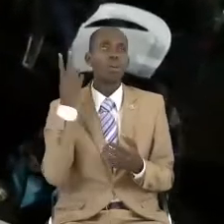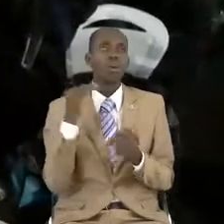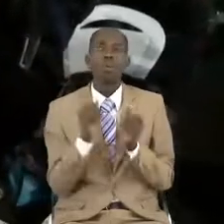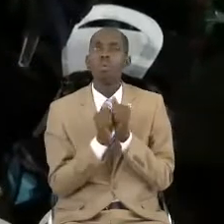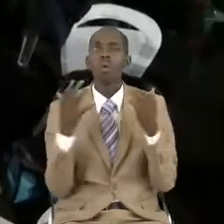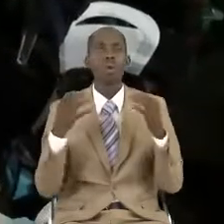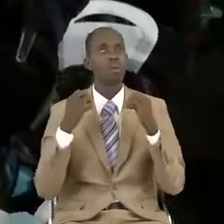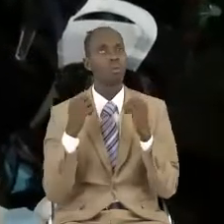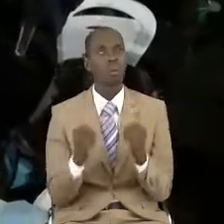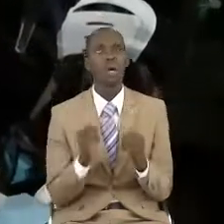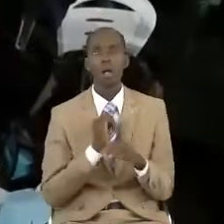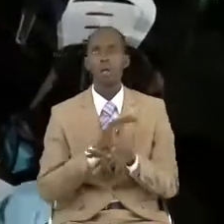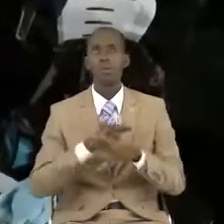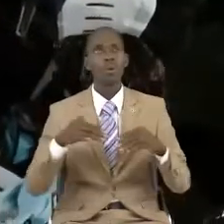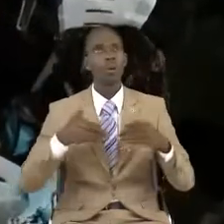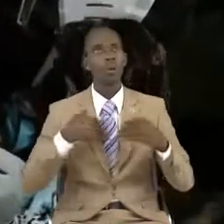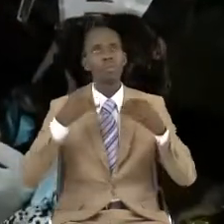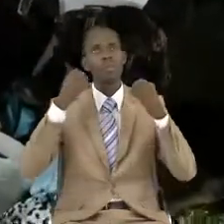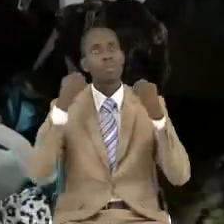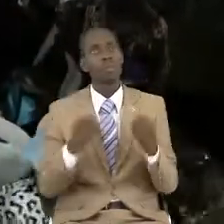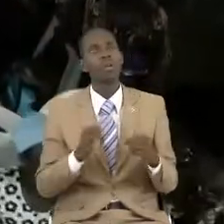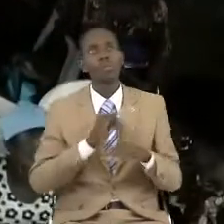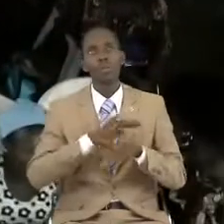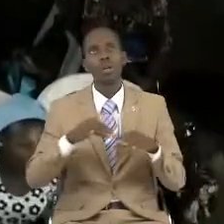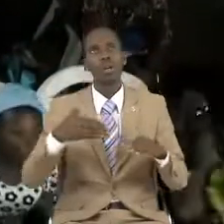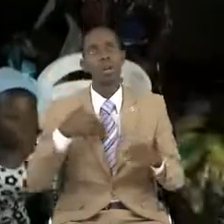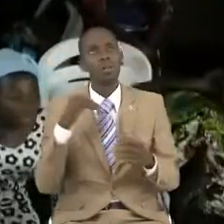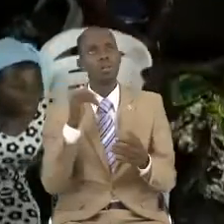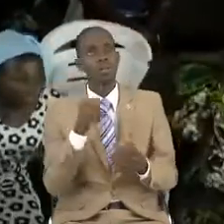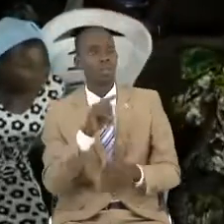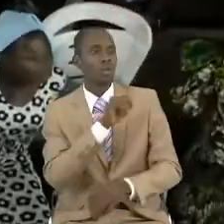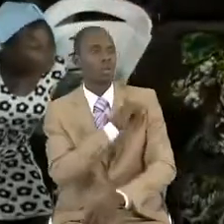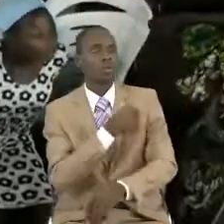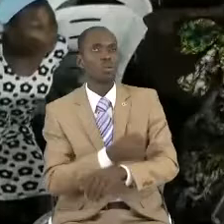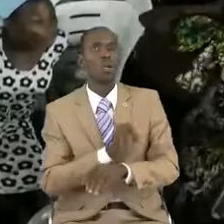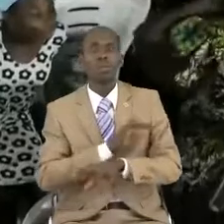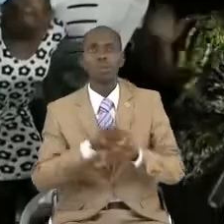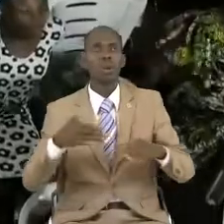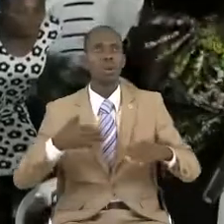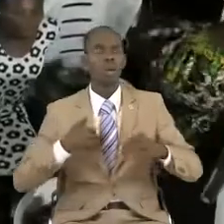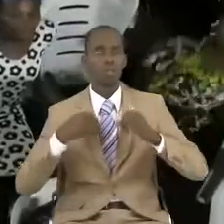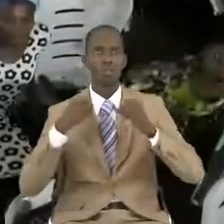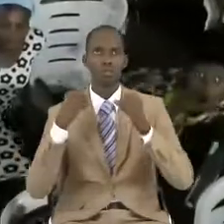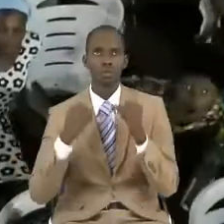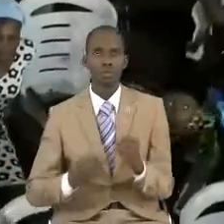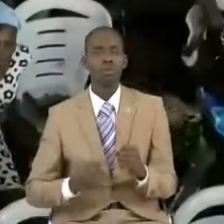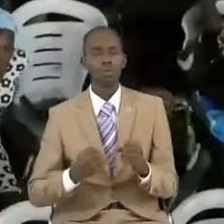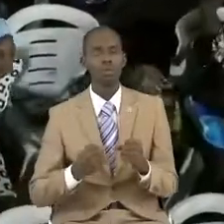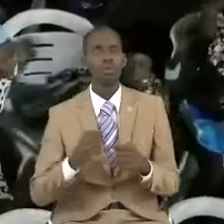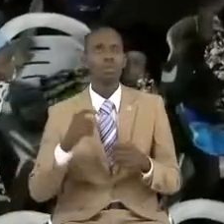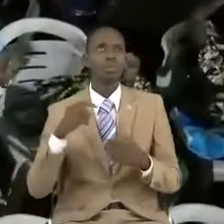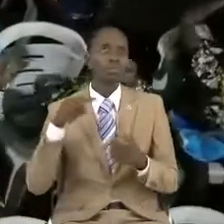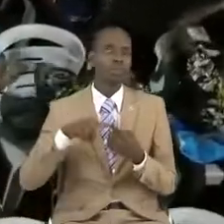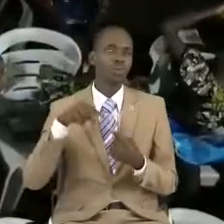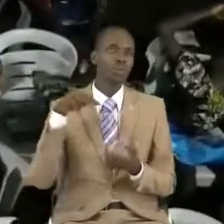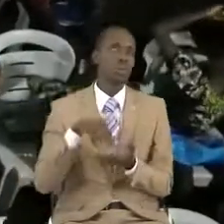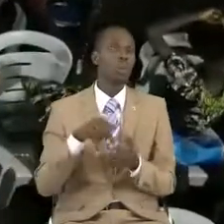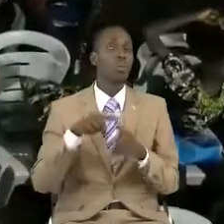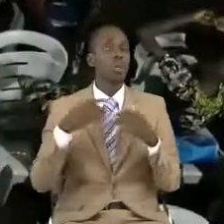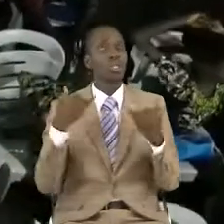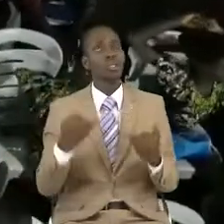power i didn't have the authority man i didn't have the backbone to stand but now lord i come to